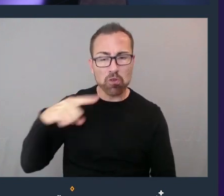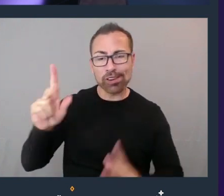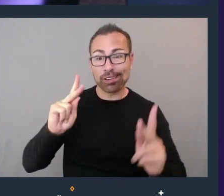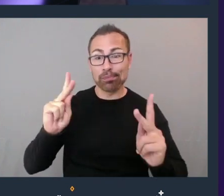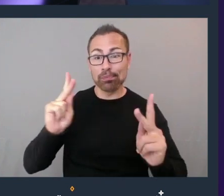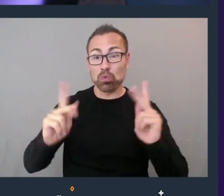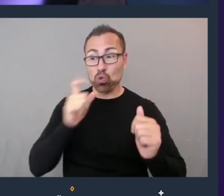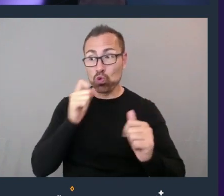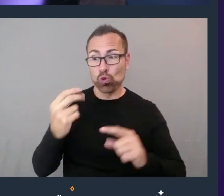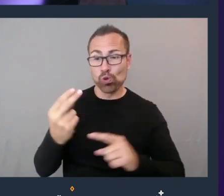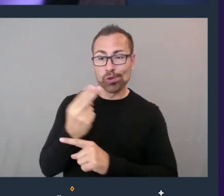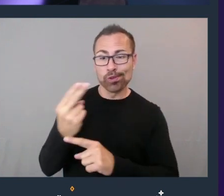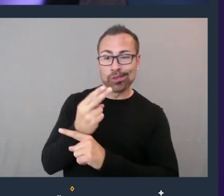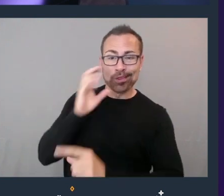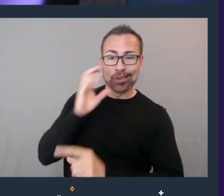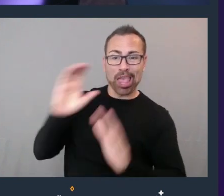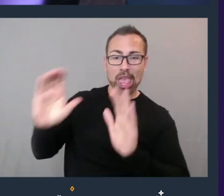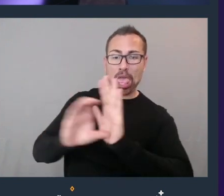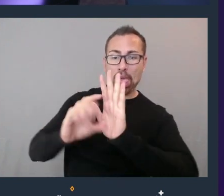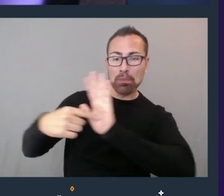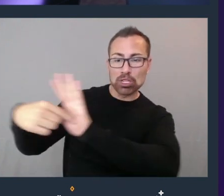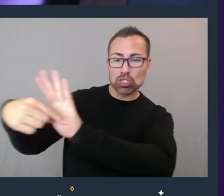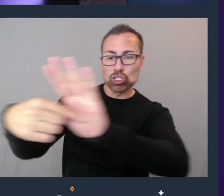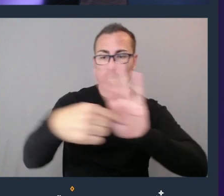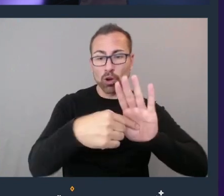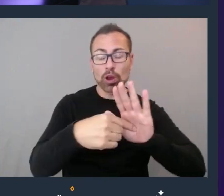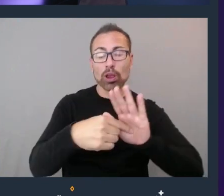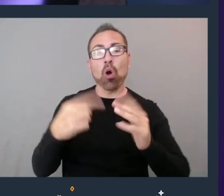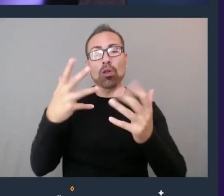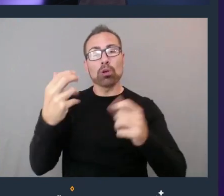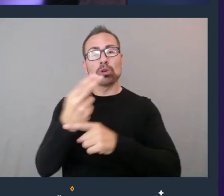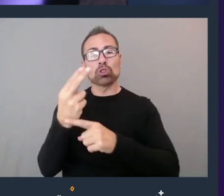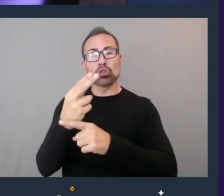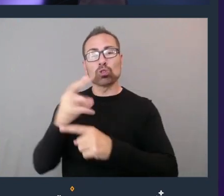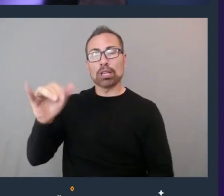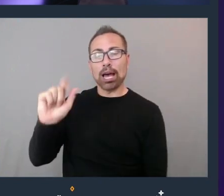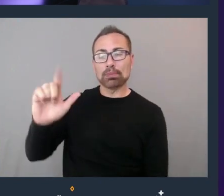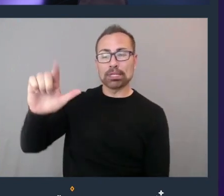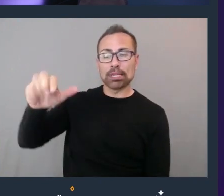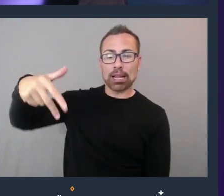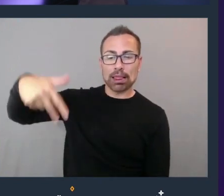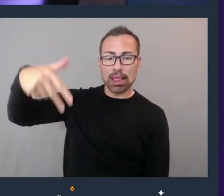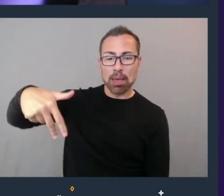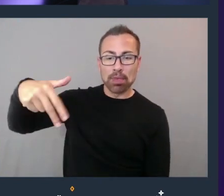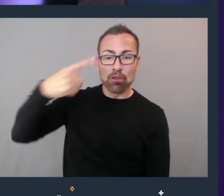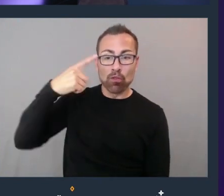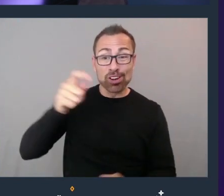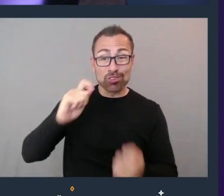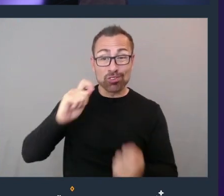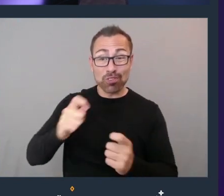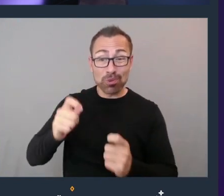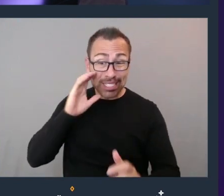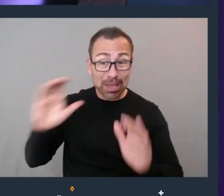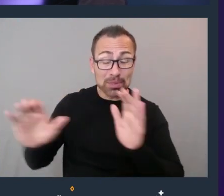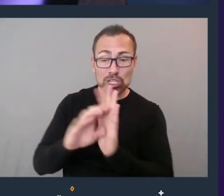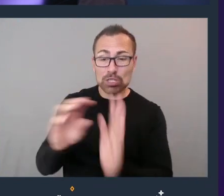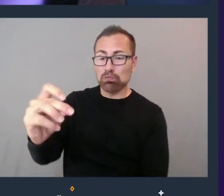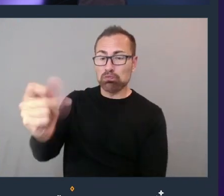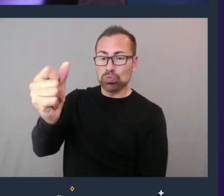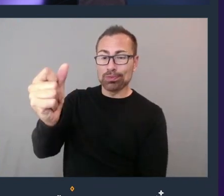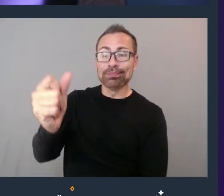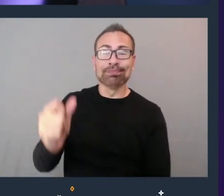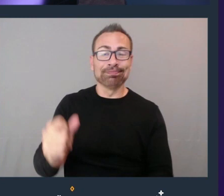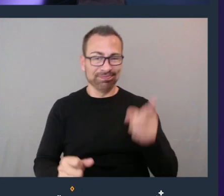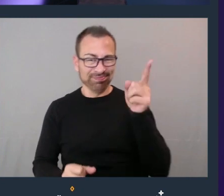other applications where they want to use Object Lambda to transform images or data on the fly, with Amazon CloudFront caching that data